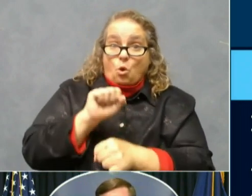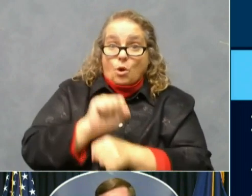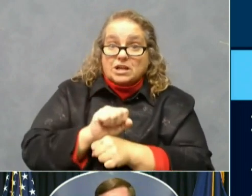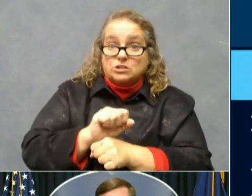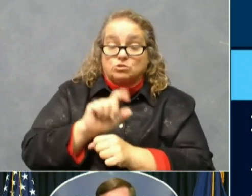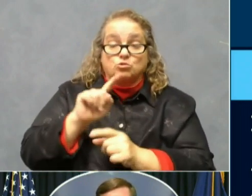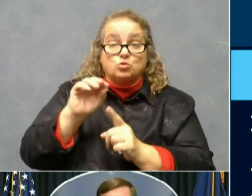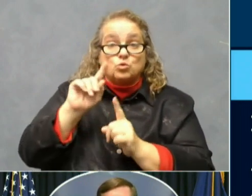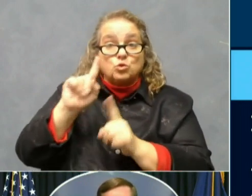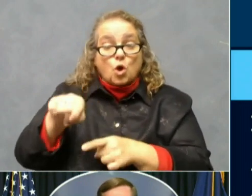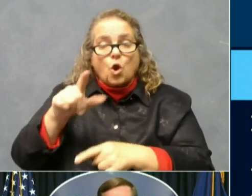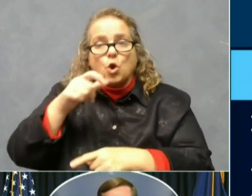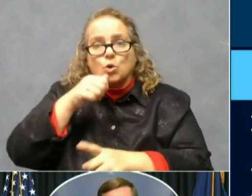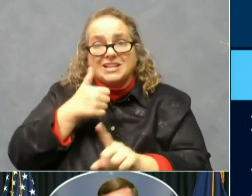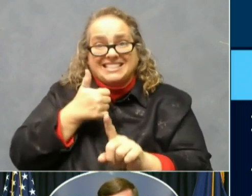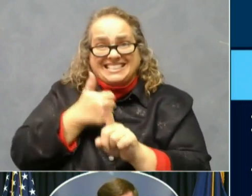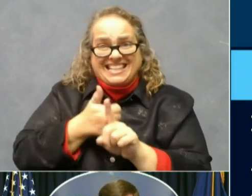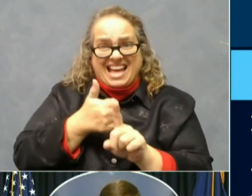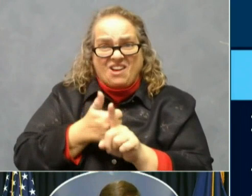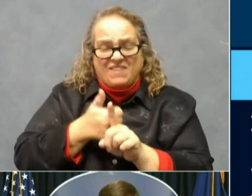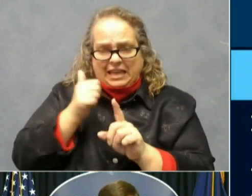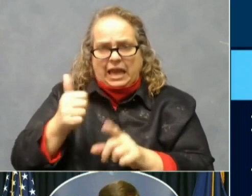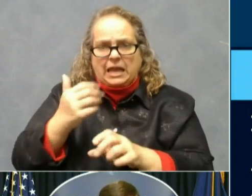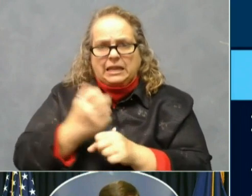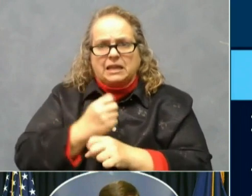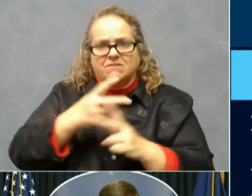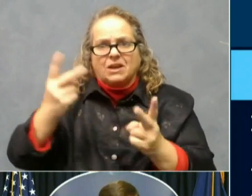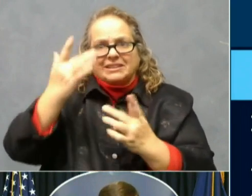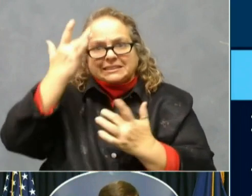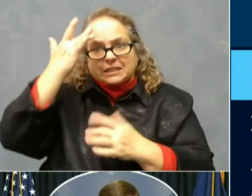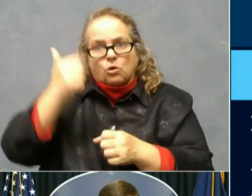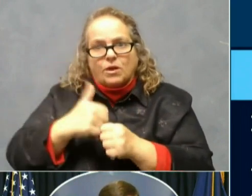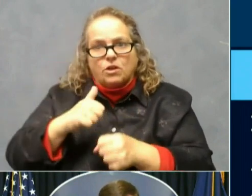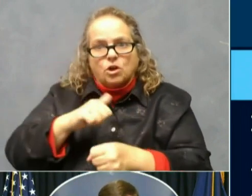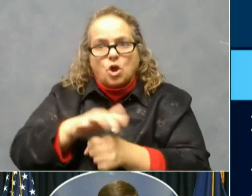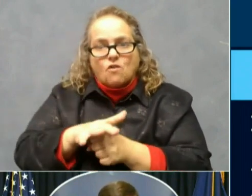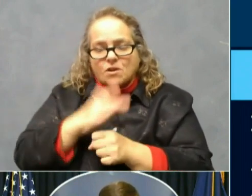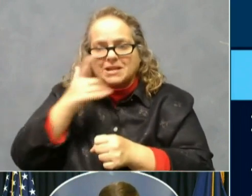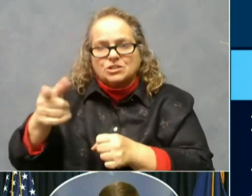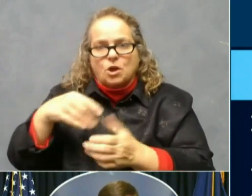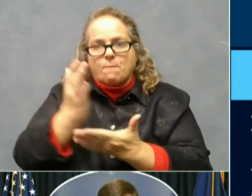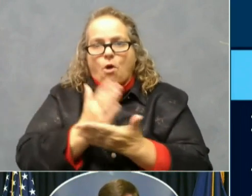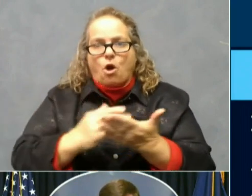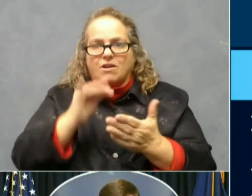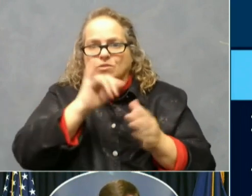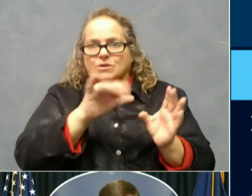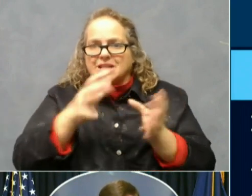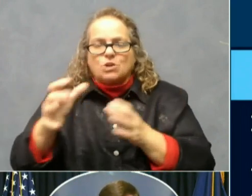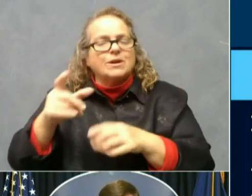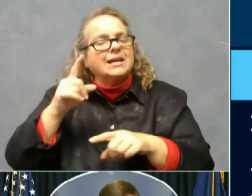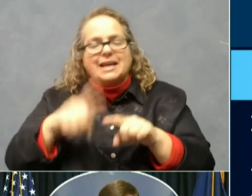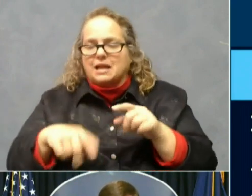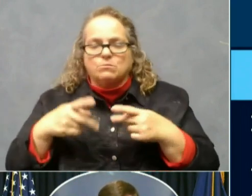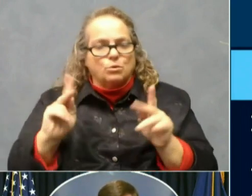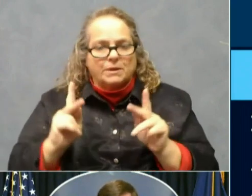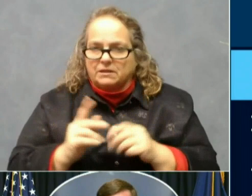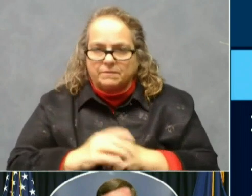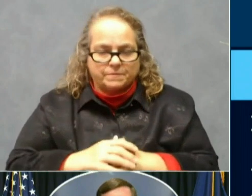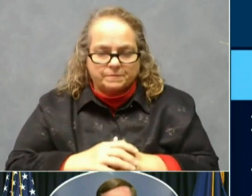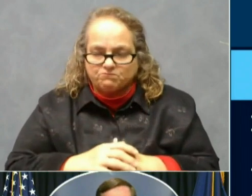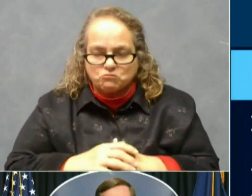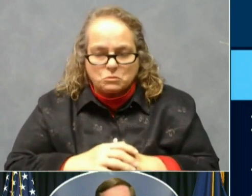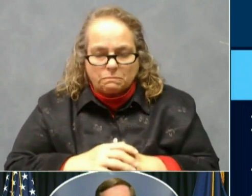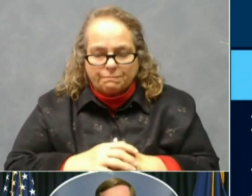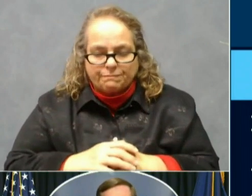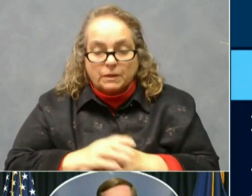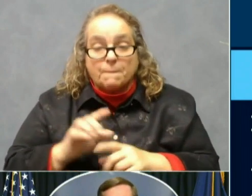susceptible to COVID that fall into one of those categories is something we cannot allow. However, we know that we've got a lot